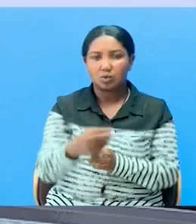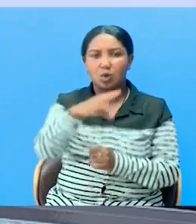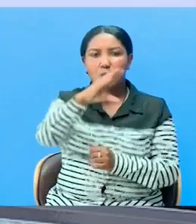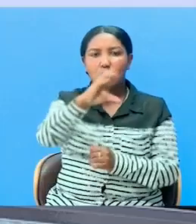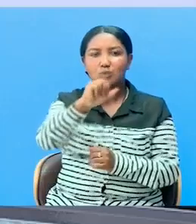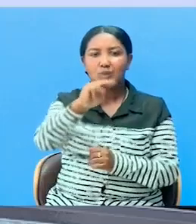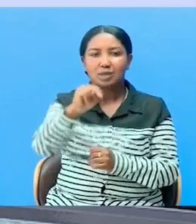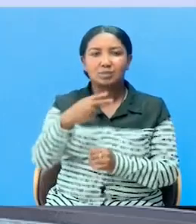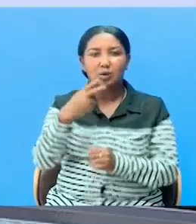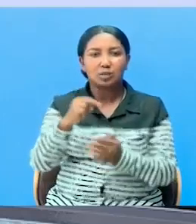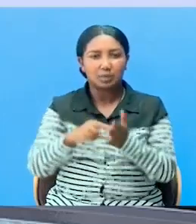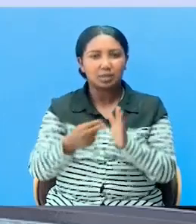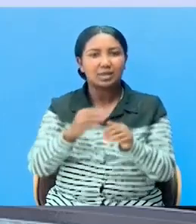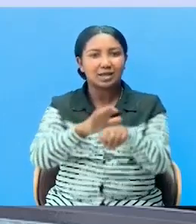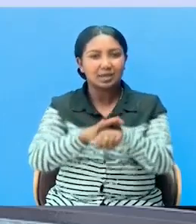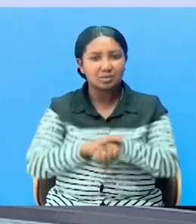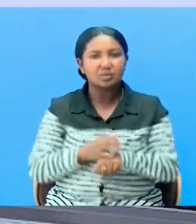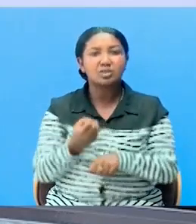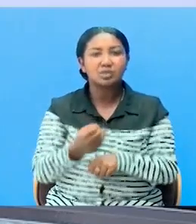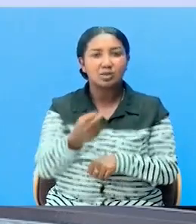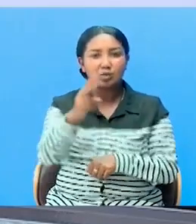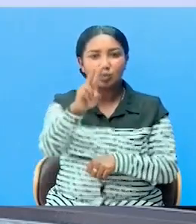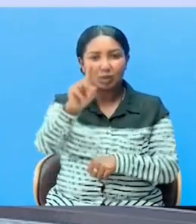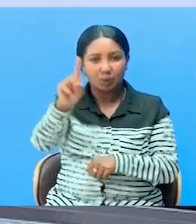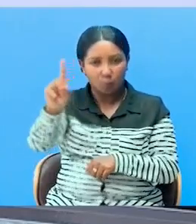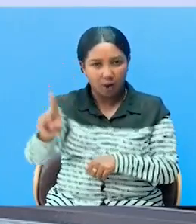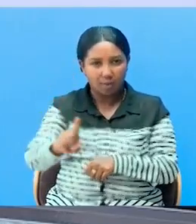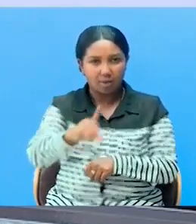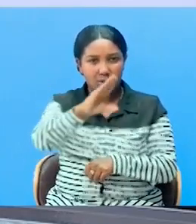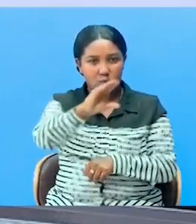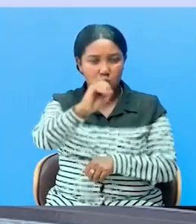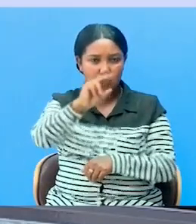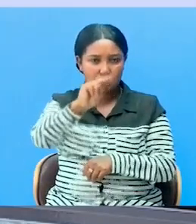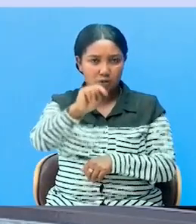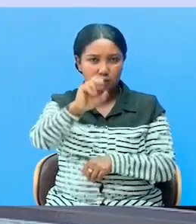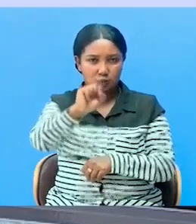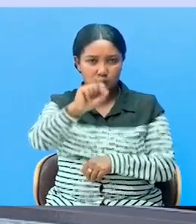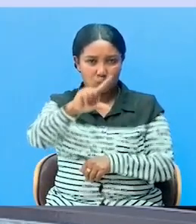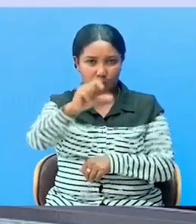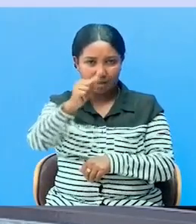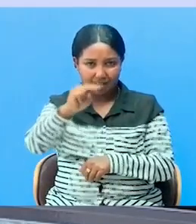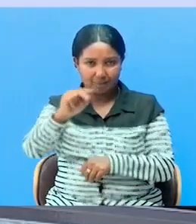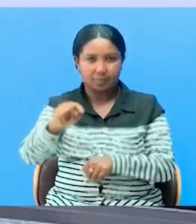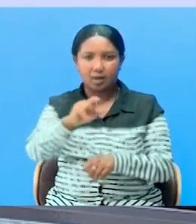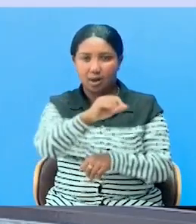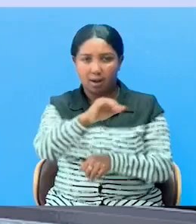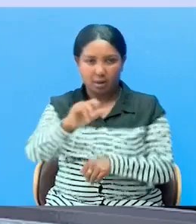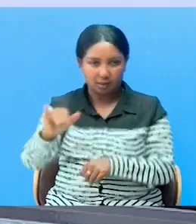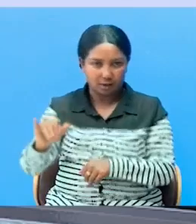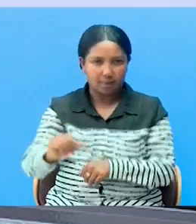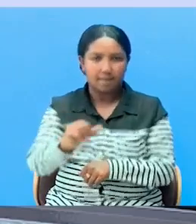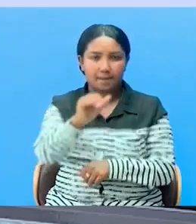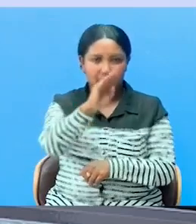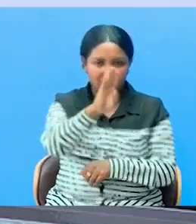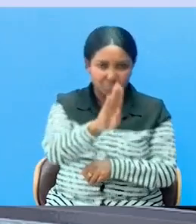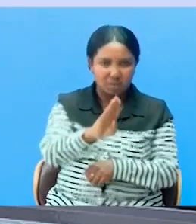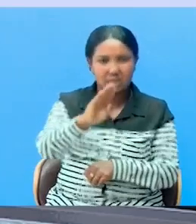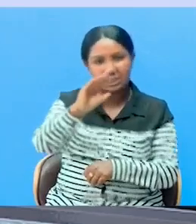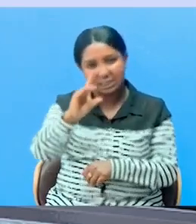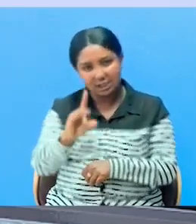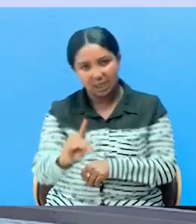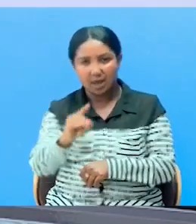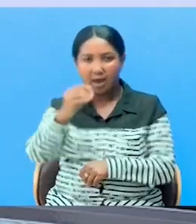consonant sound, in English we have 21 consonant letter, by the way. For example, B,